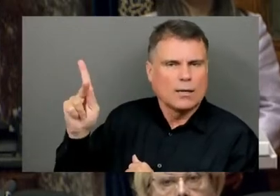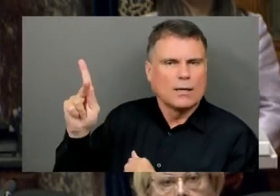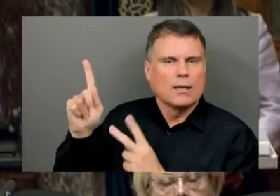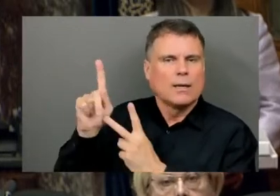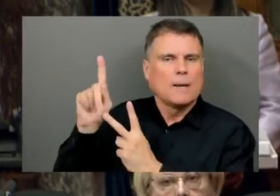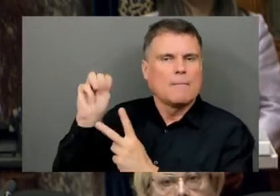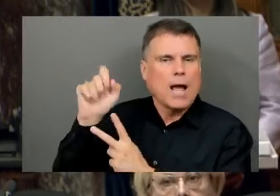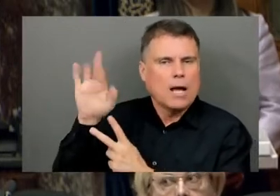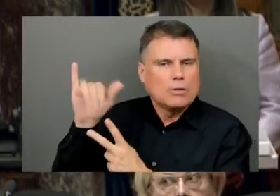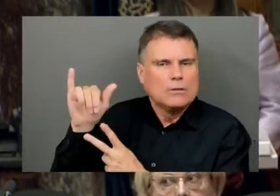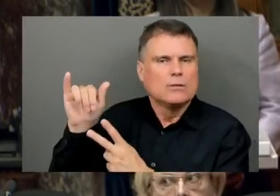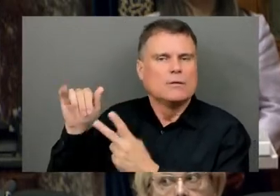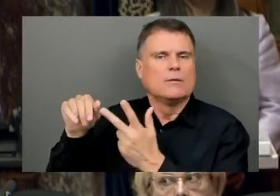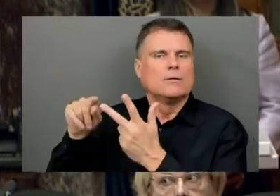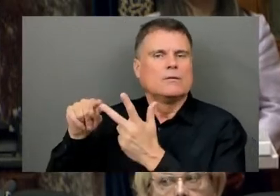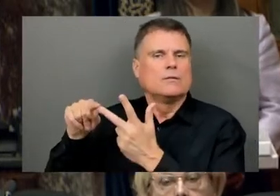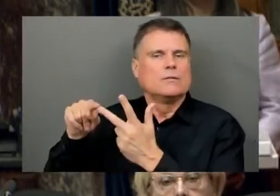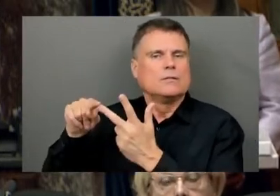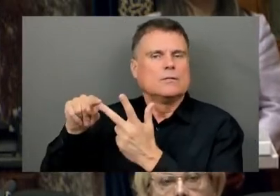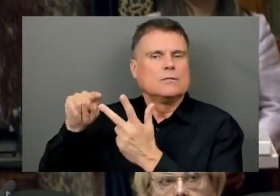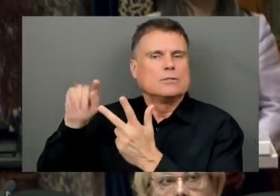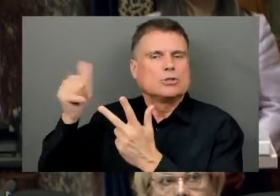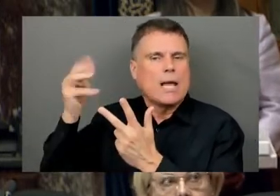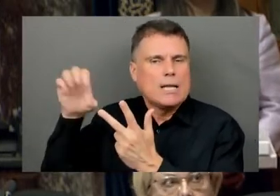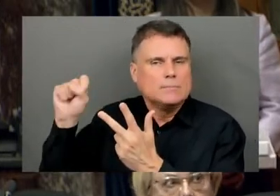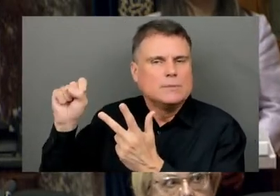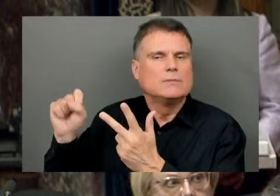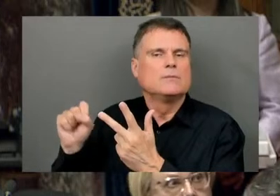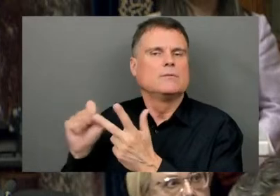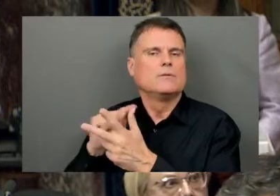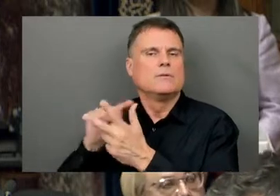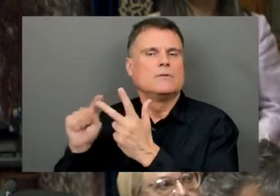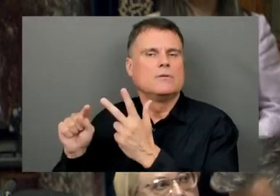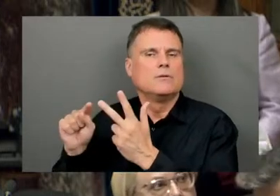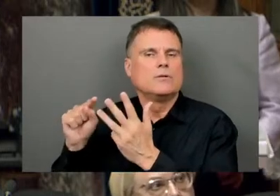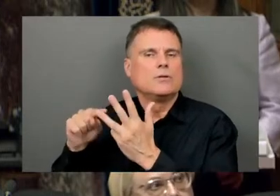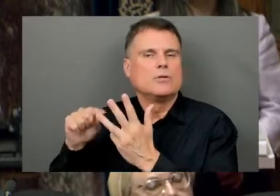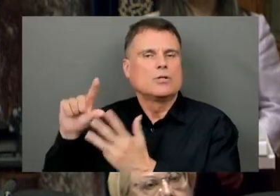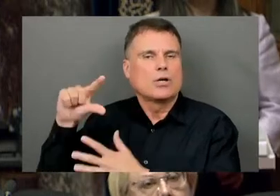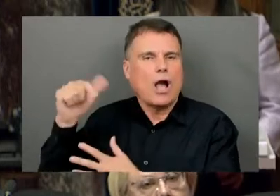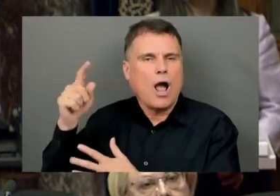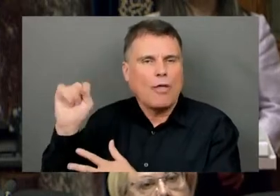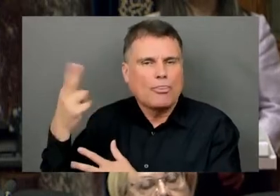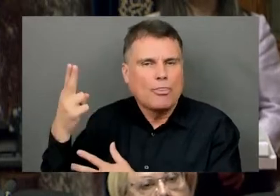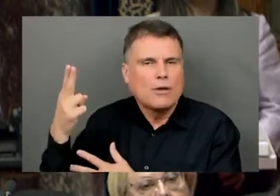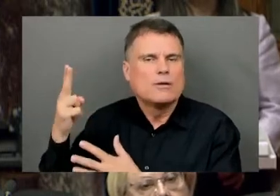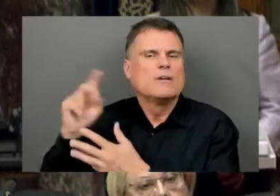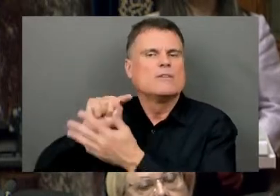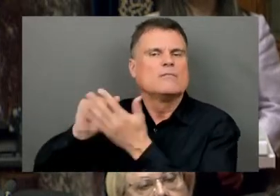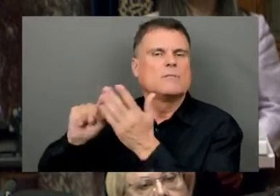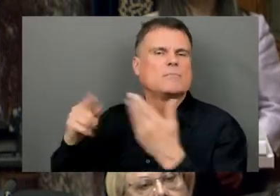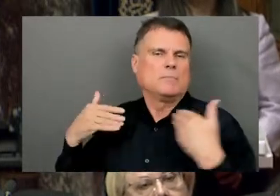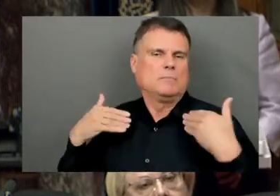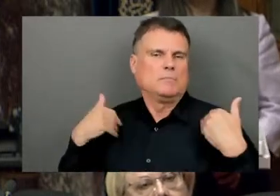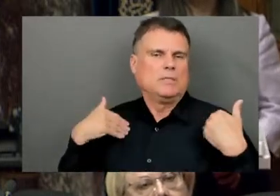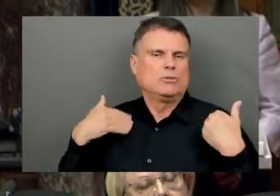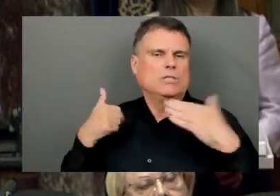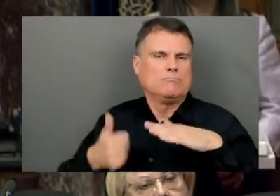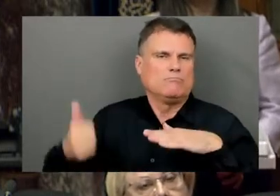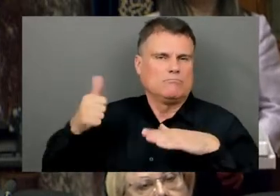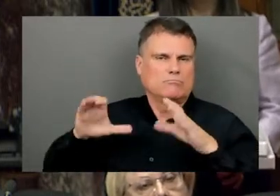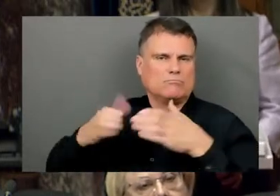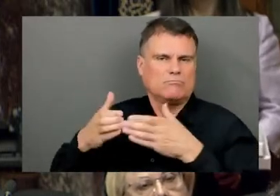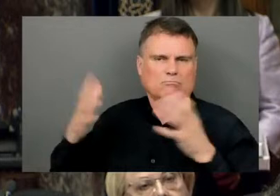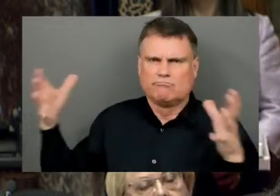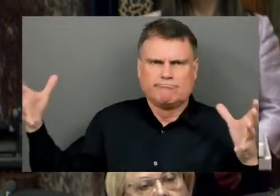Thorogood and Michael Shepherd, and members of our ministry team, Carolyn Kemper, Dale Morgan, and Kevin Ziegler. Thanks to all of